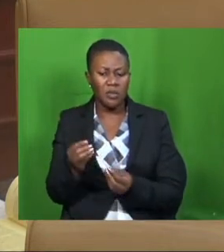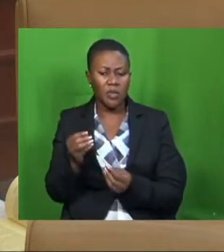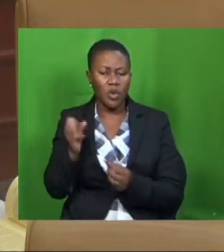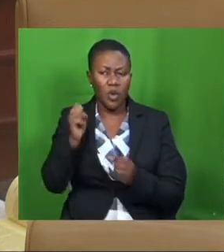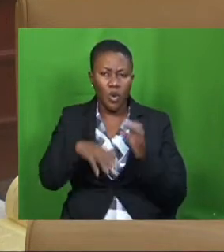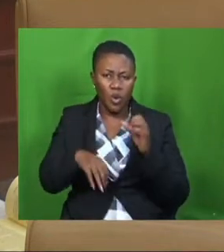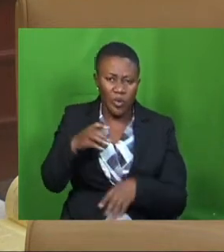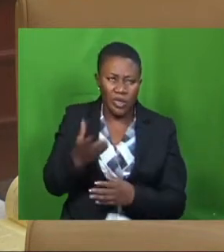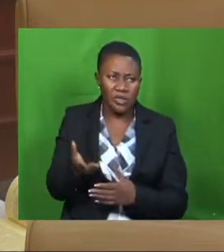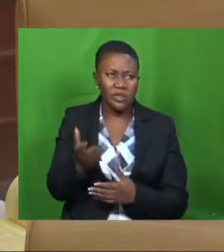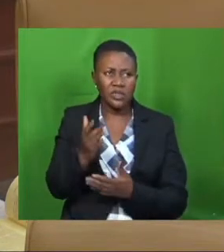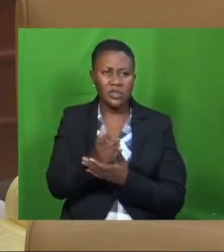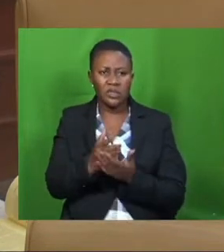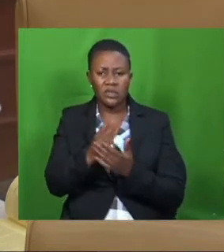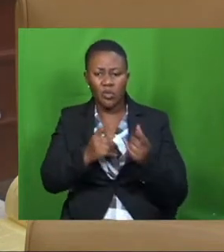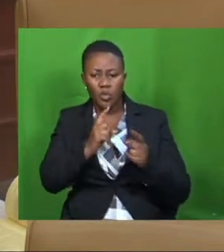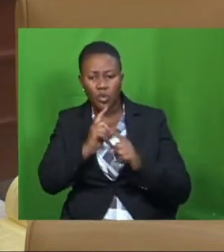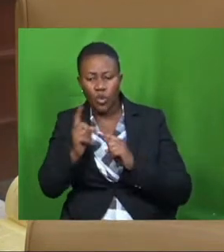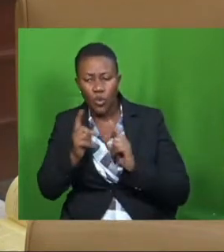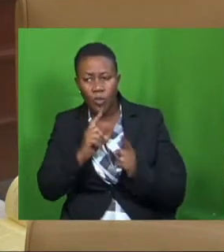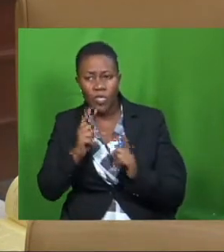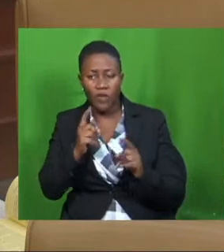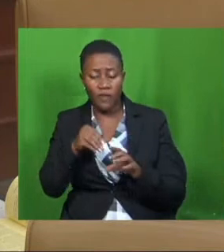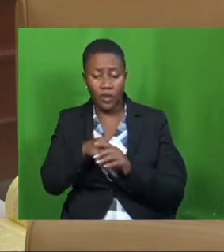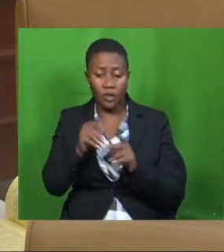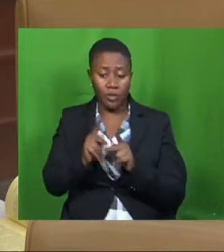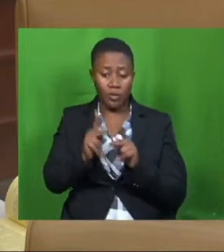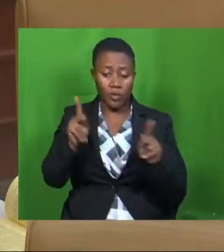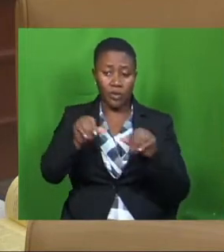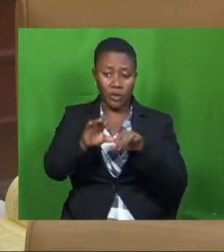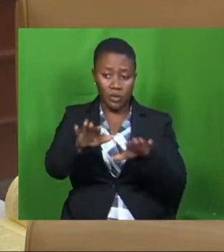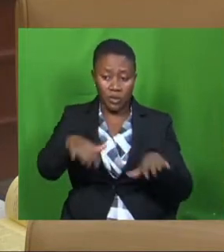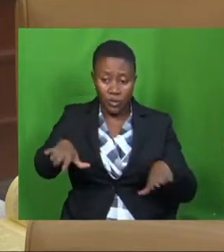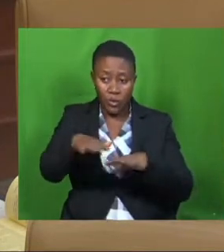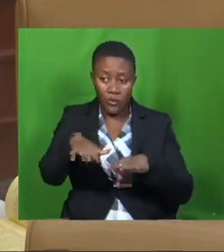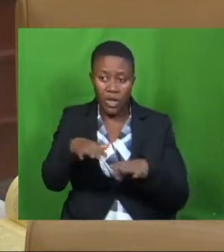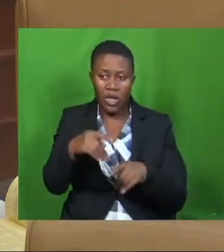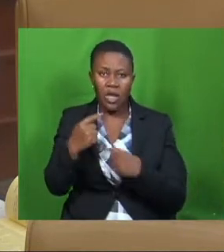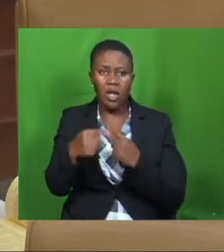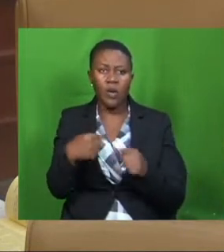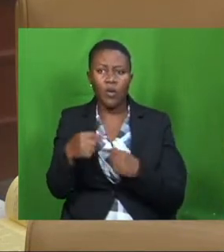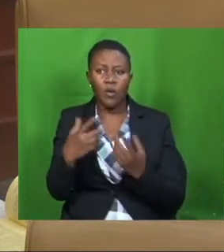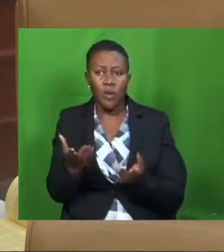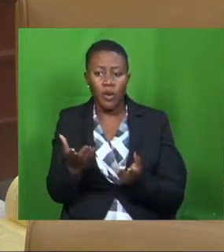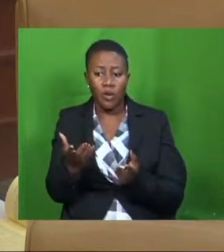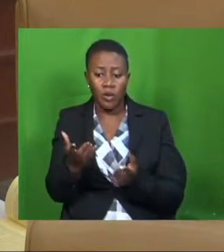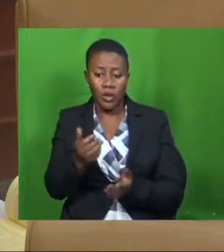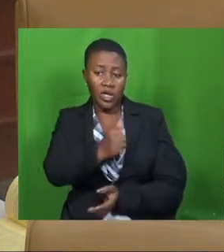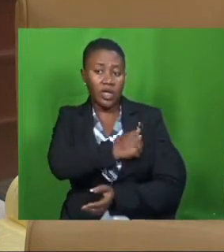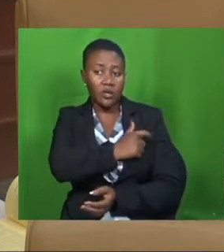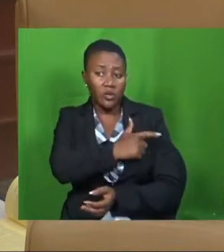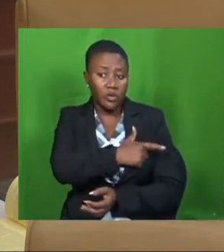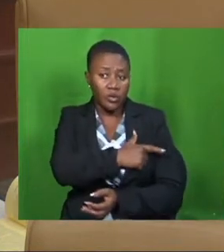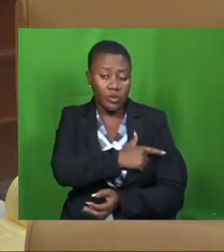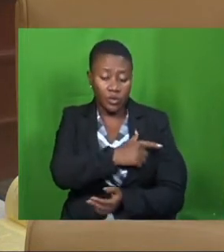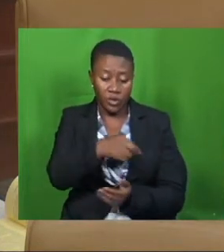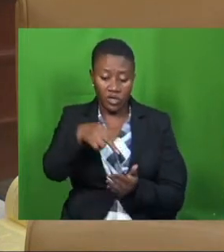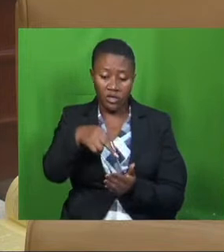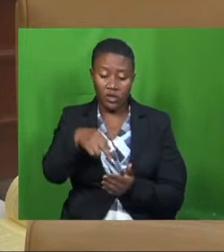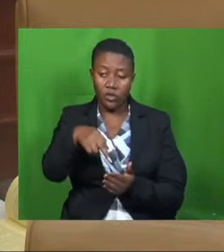procurement. The audit revealed that management of Ghana Cylinder Manufacturing Company Limited procured